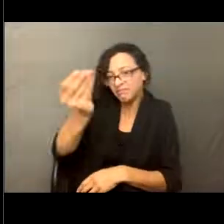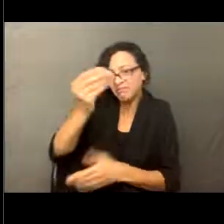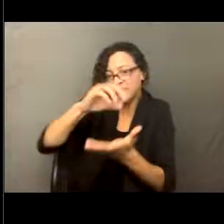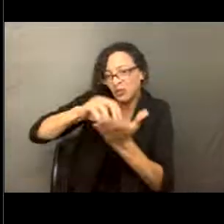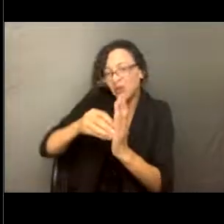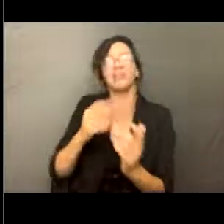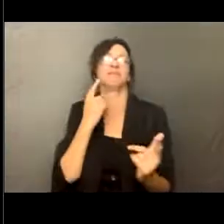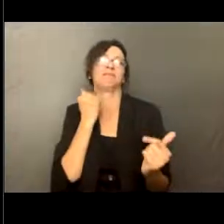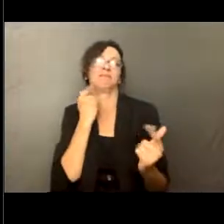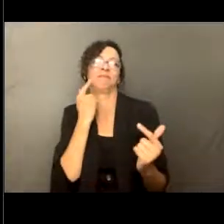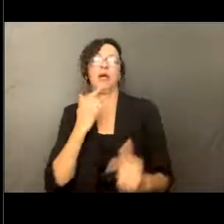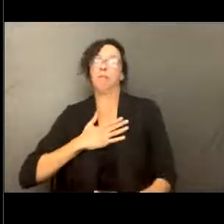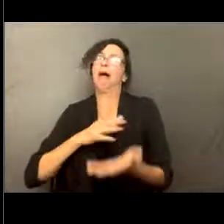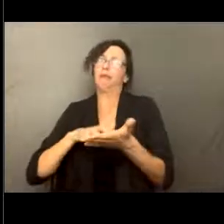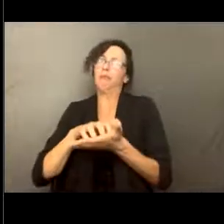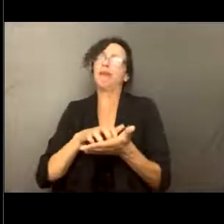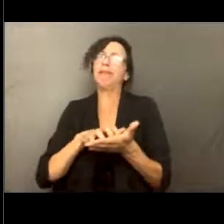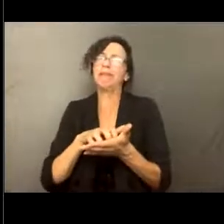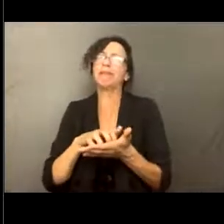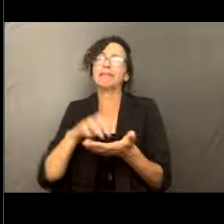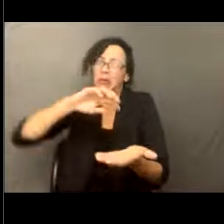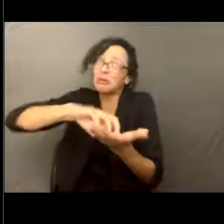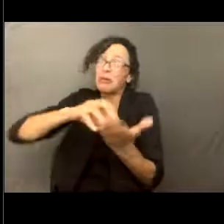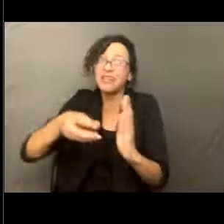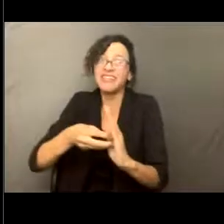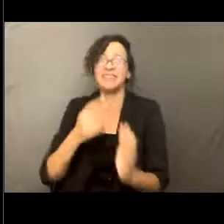My weakness are cookies. Yeah.